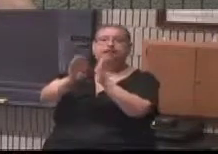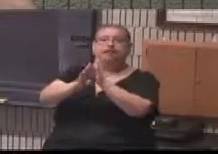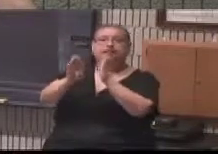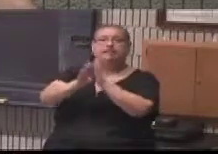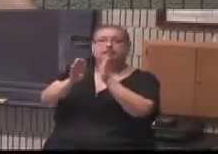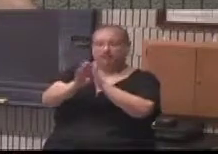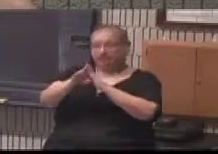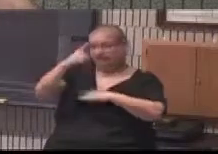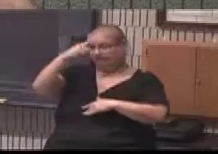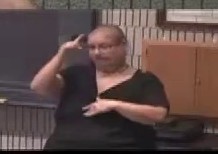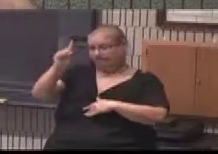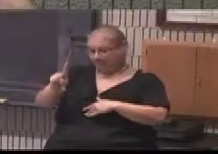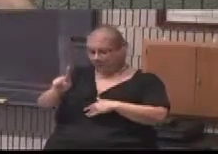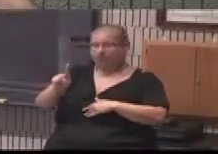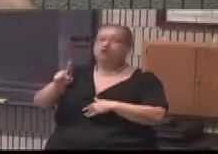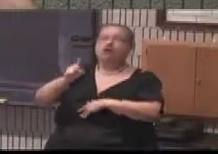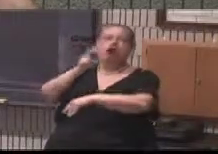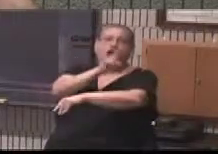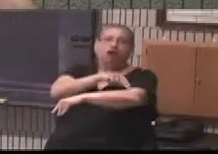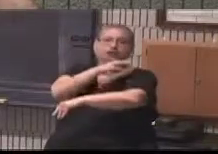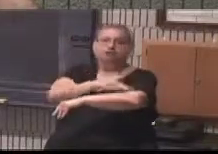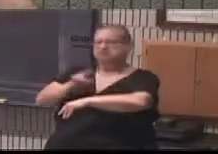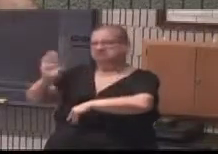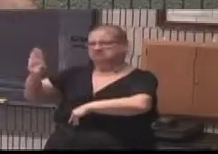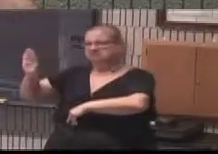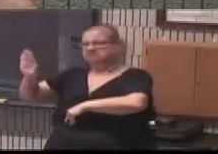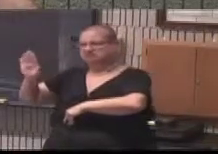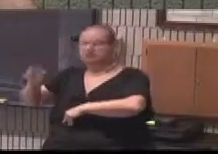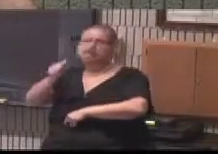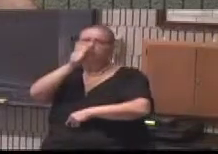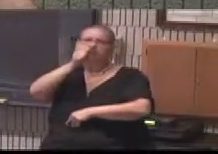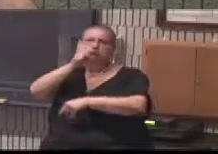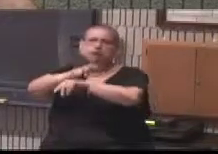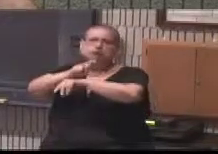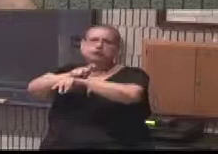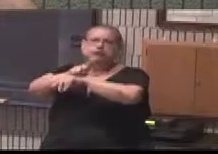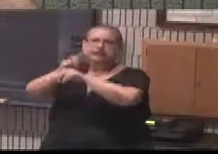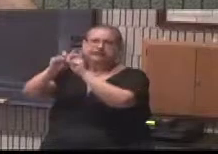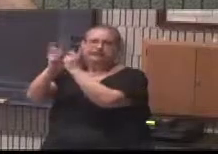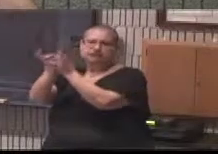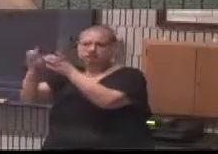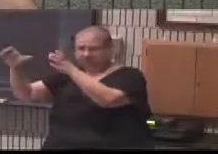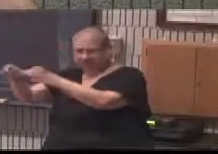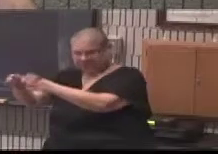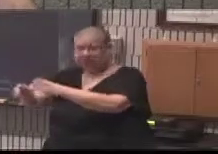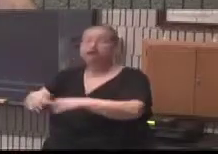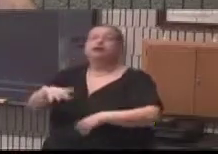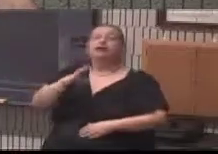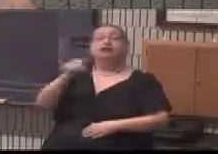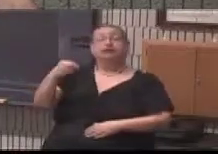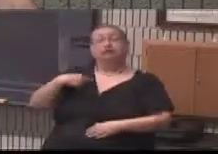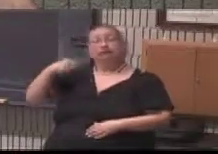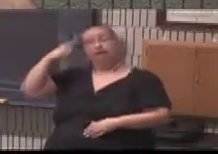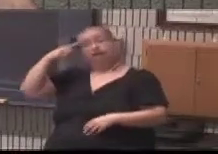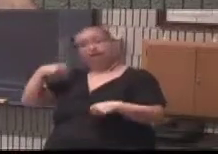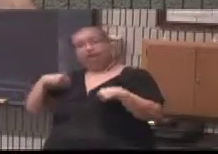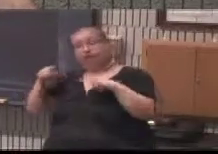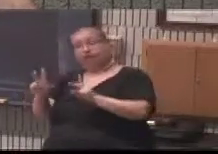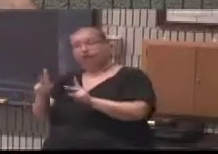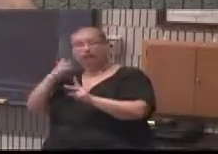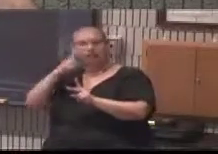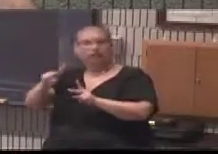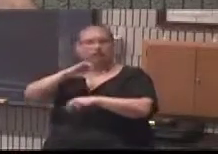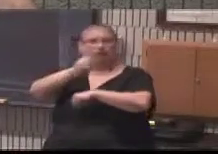Health Hospice and Private Duty Division. And then along came an opportunity for me to start a hospice,